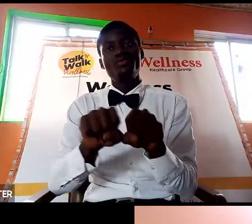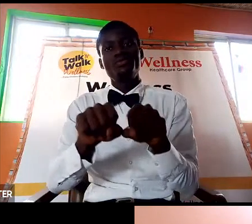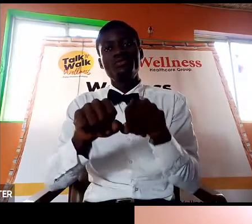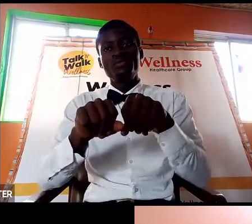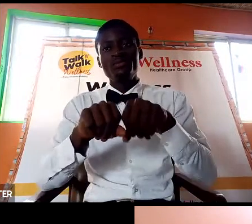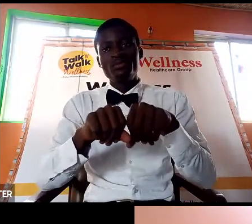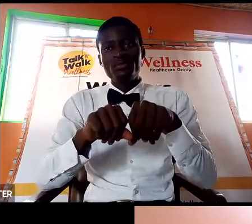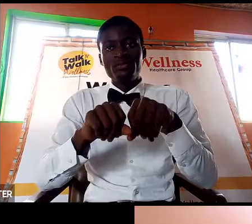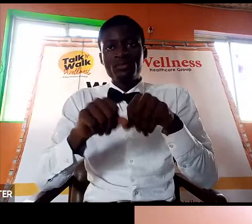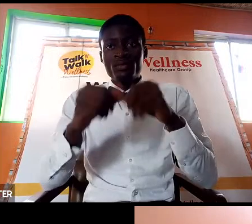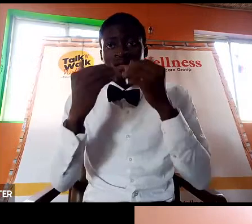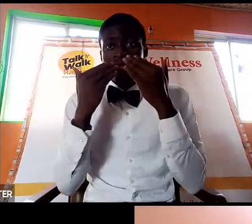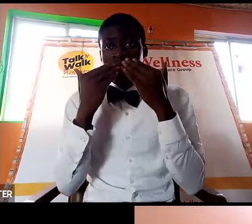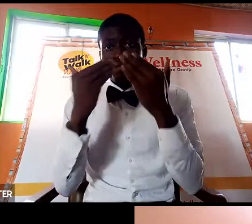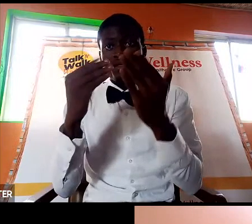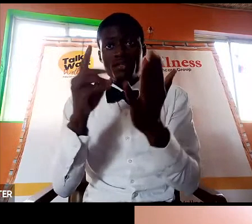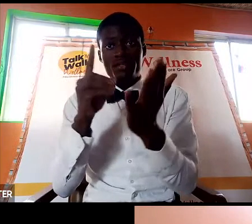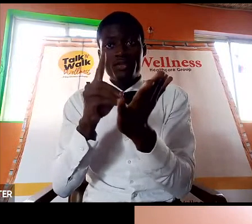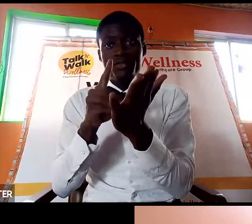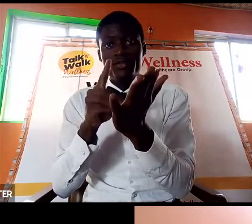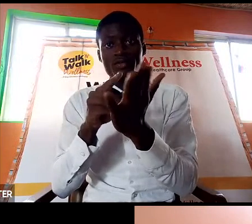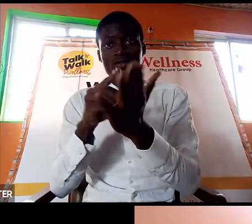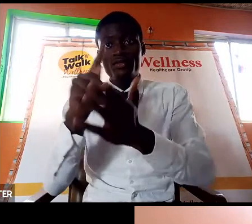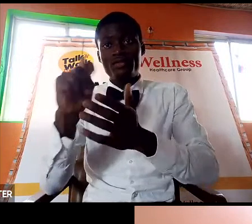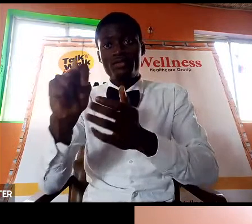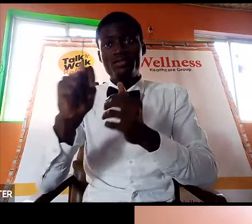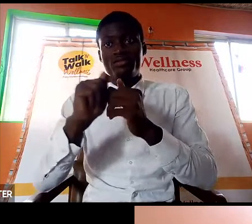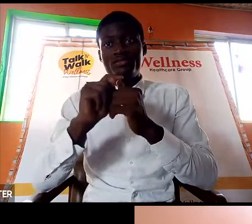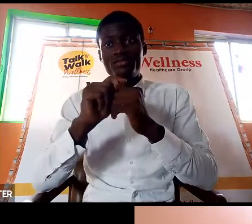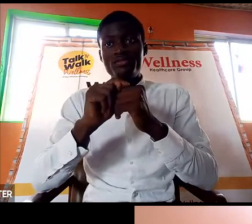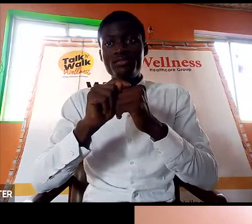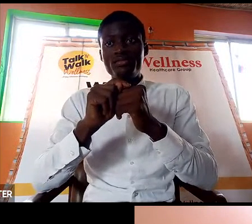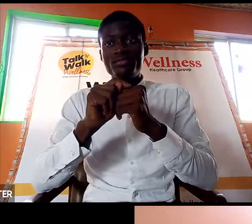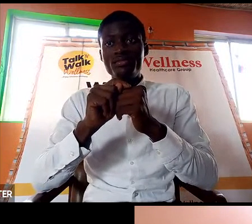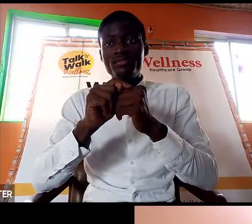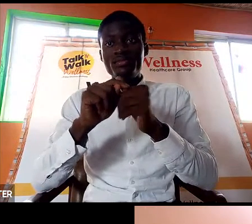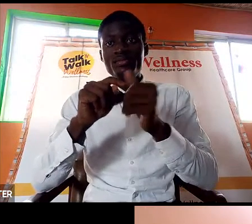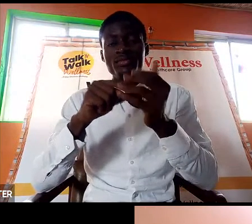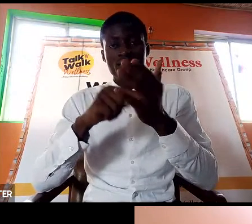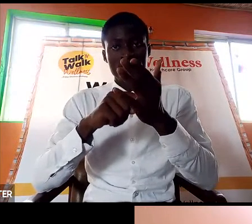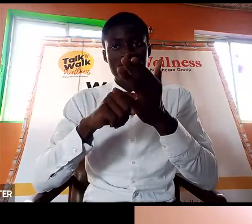T. This is unbelievable.